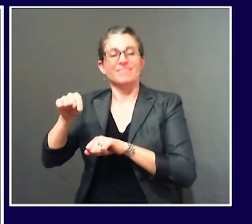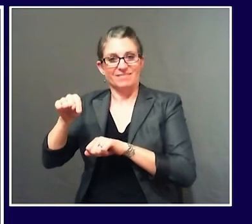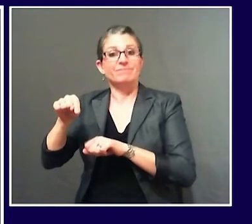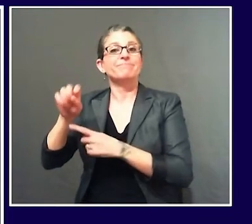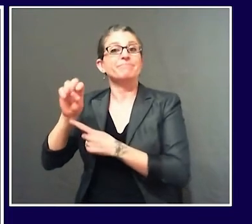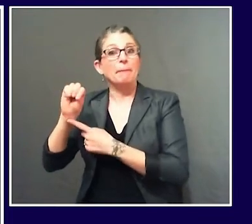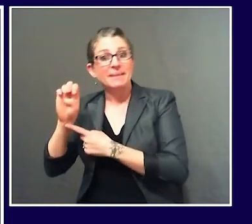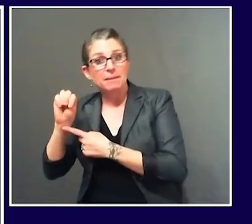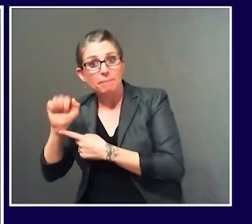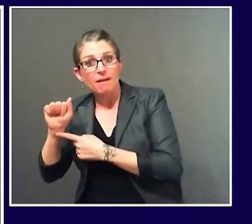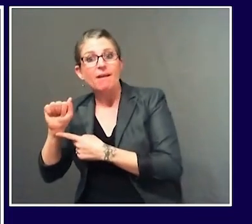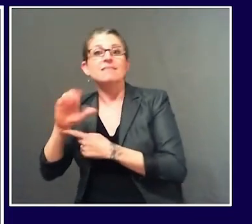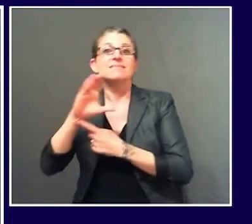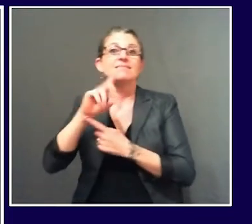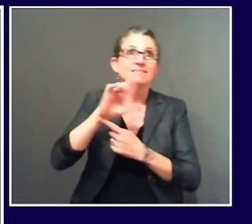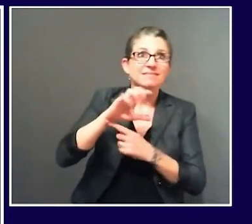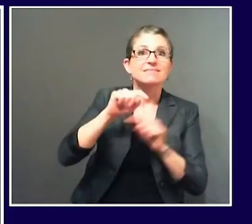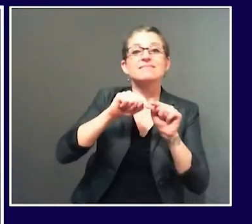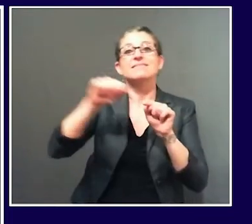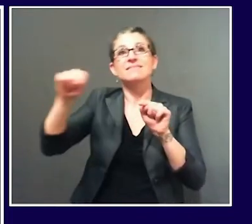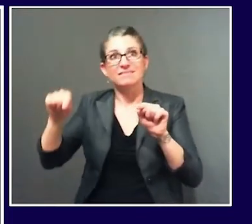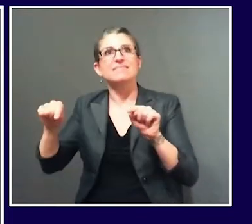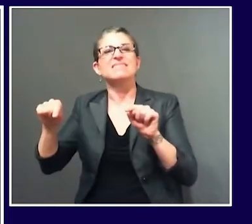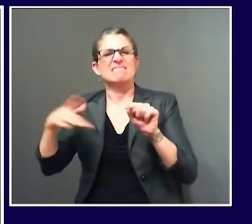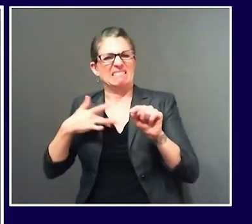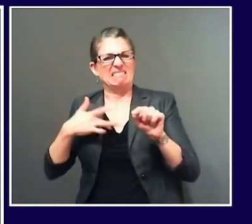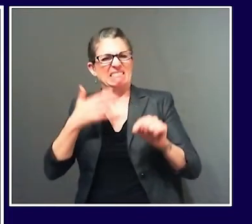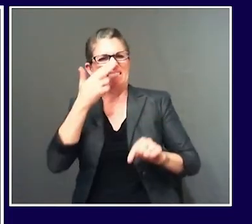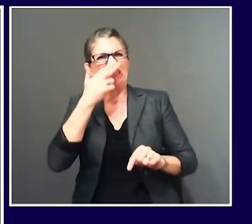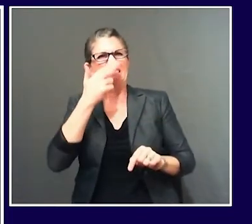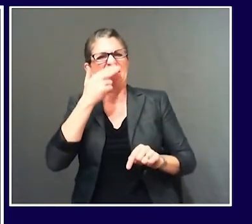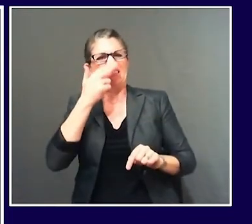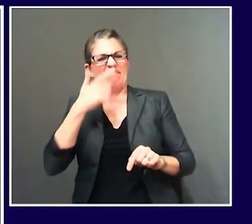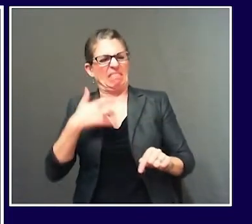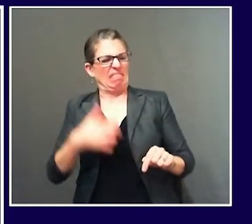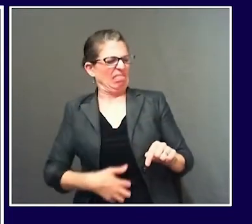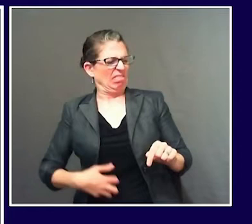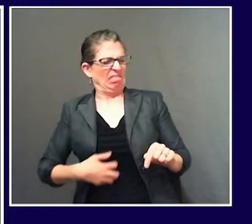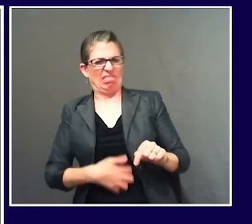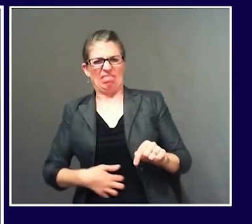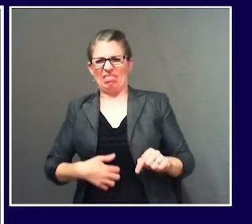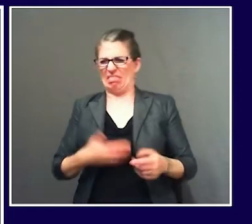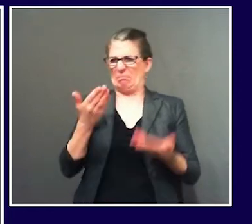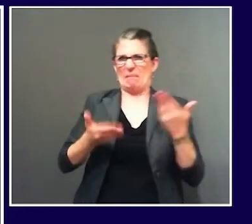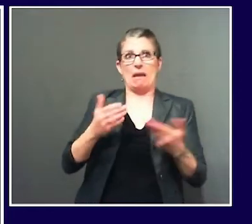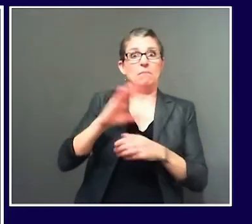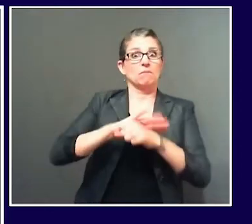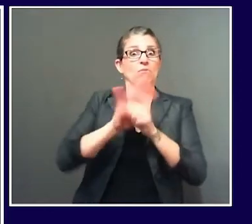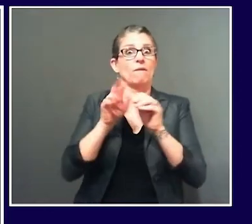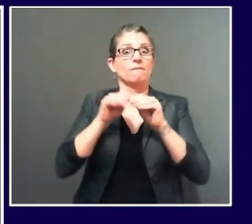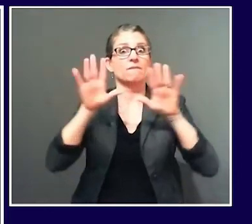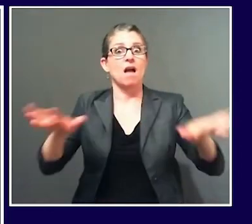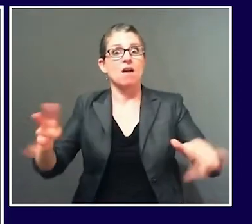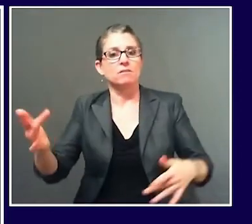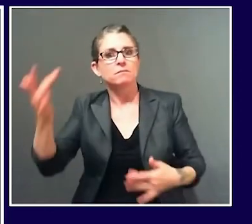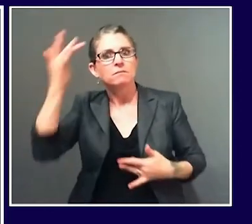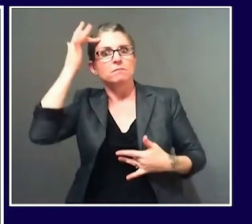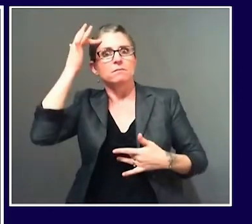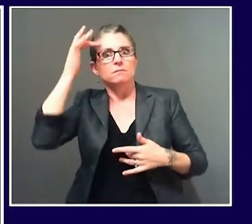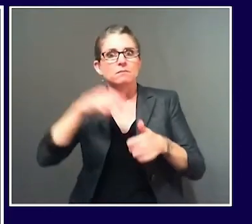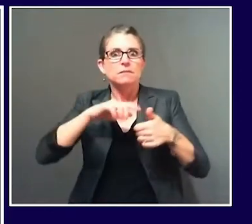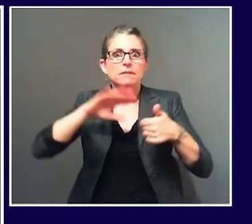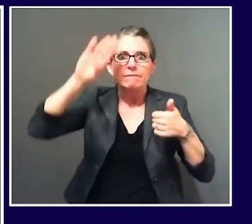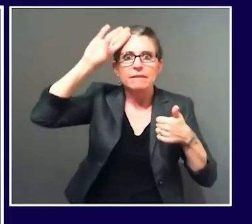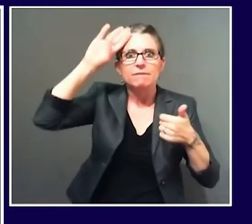began reporting signs and symptoms consistent with COVID-19, fevers, muscle aches, and chills specifically.